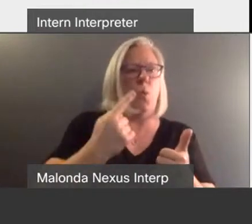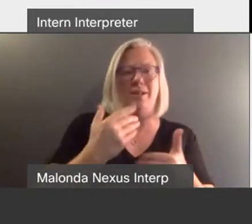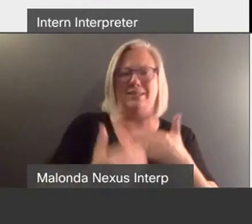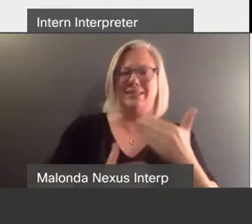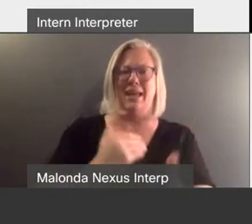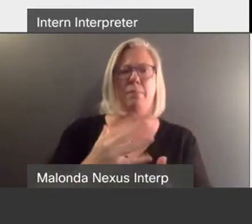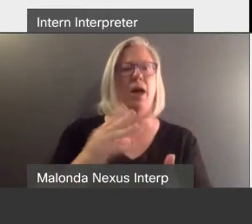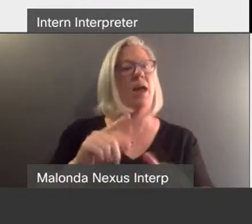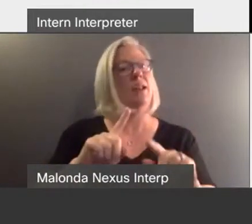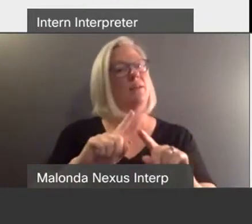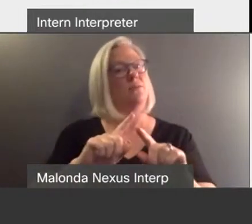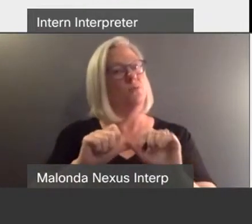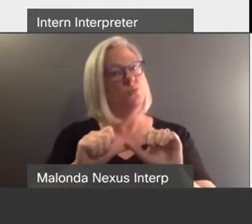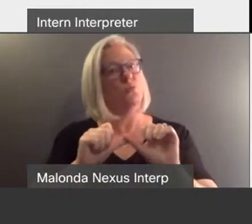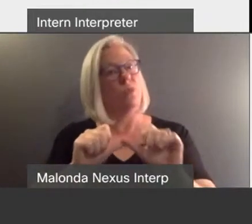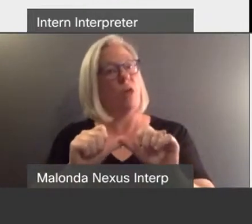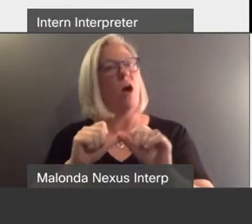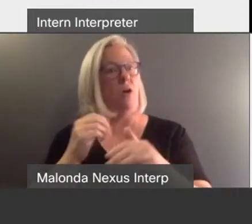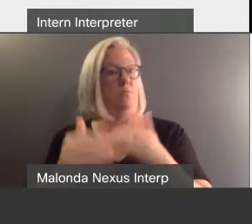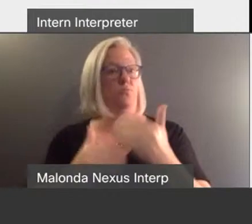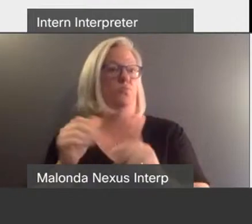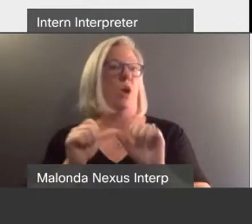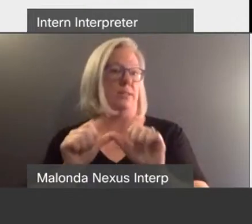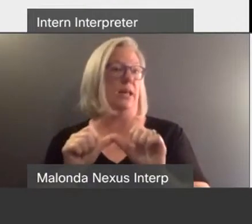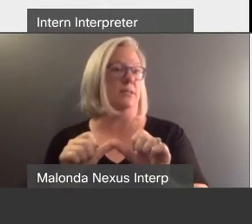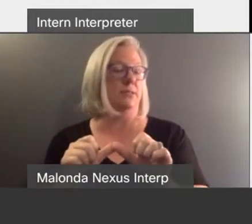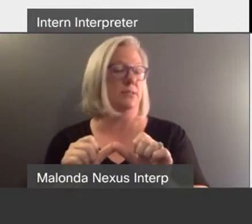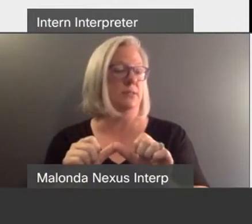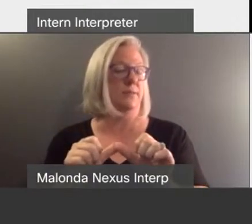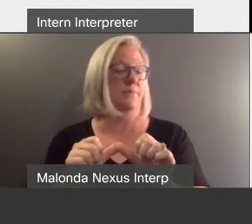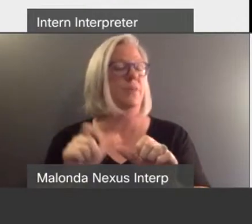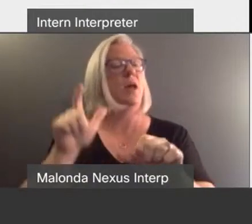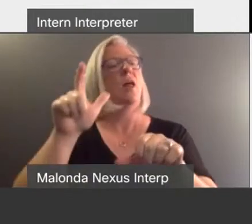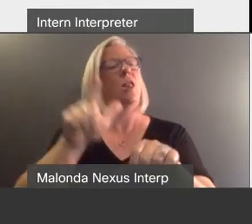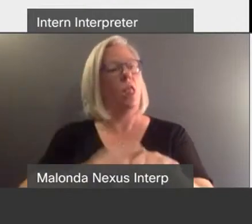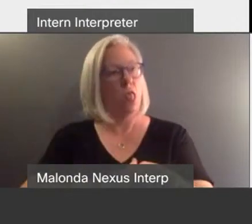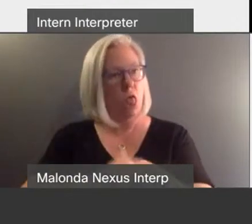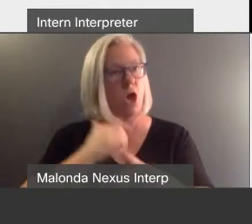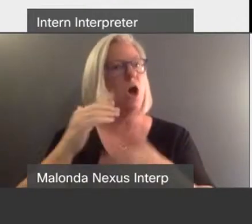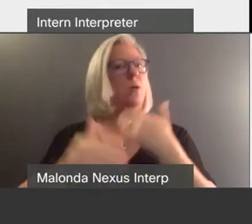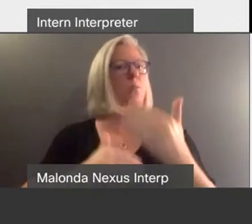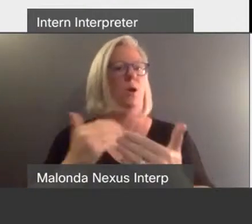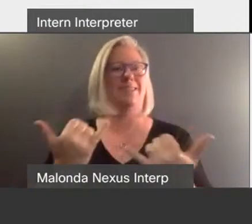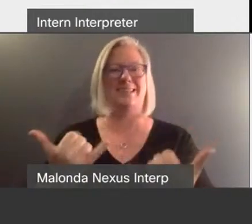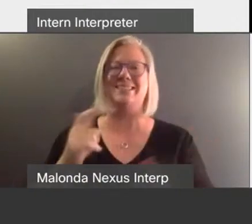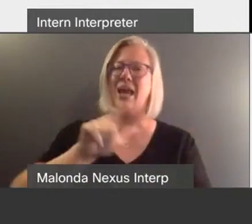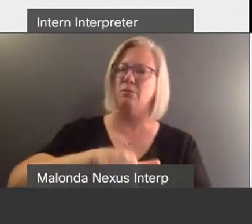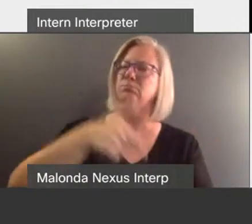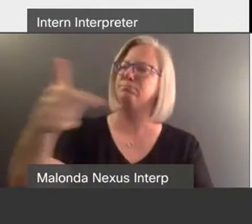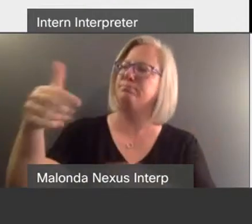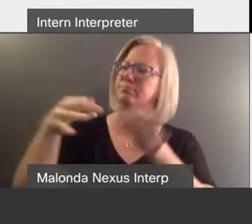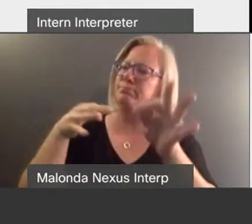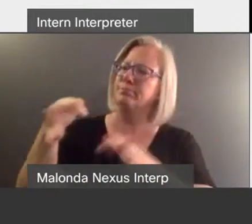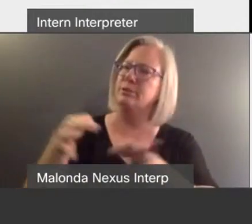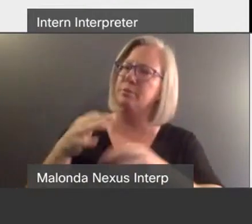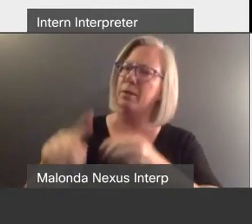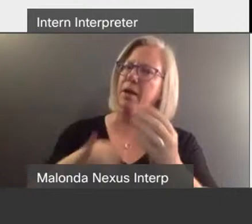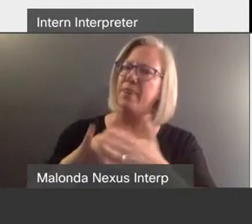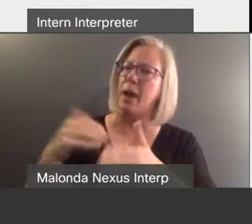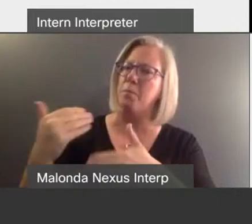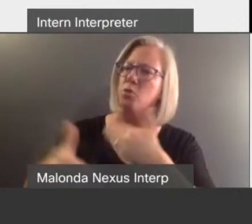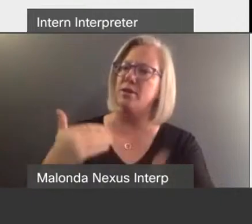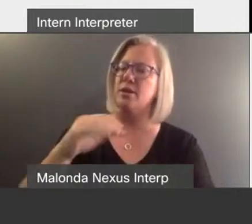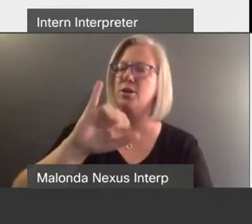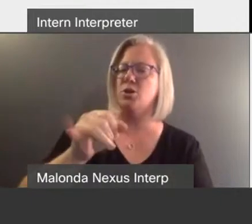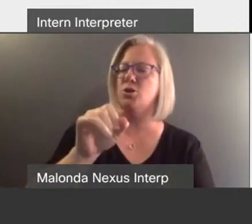process. And to address the overall process and where we are in that sequence, I'm going to turn the microphone over to Jordan from the